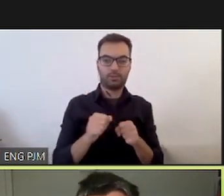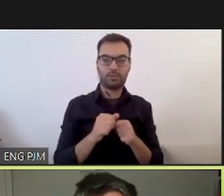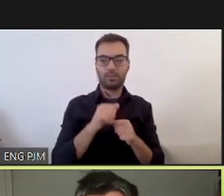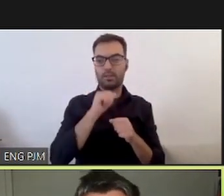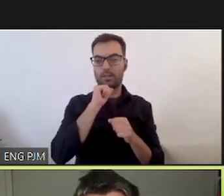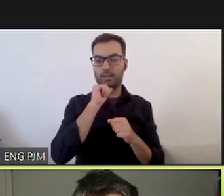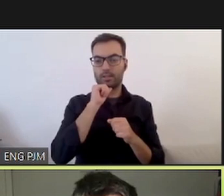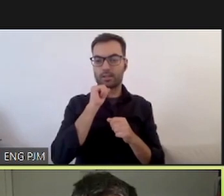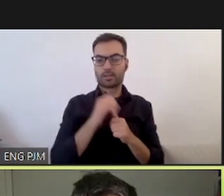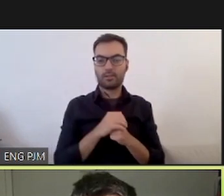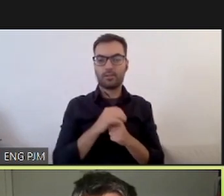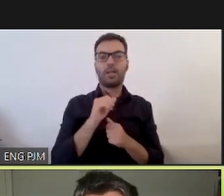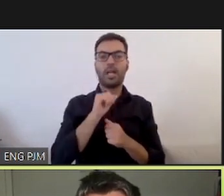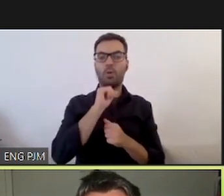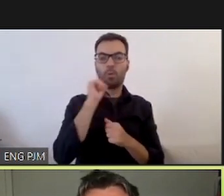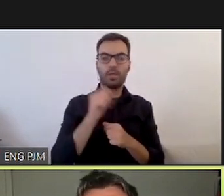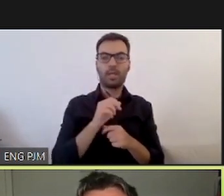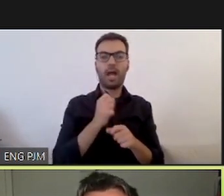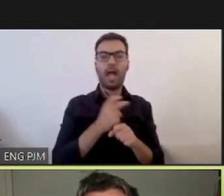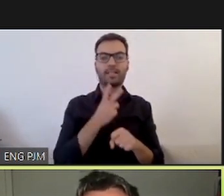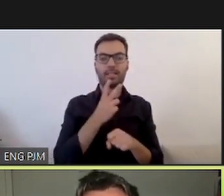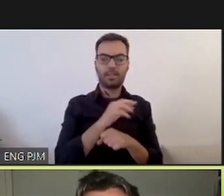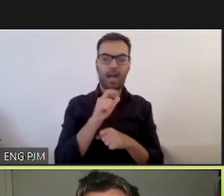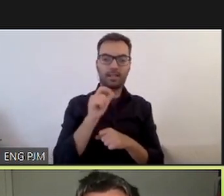European Accessibility Act, which